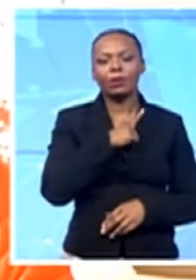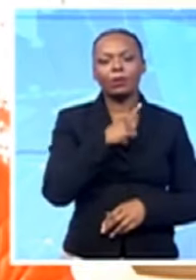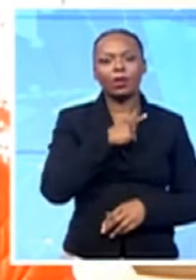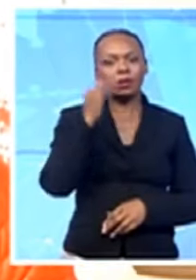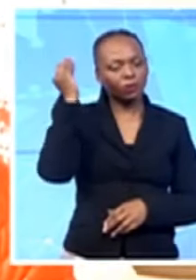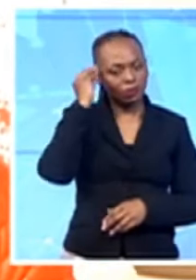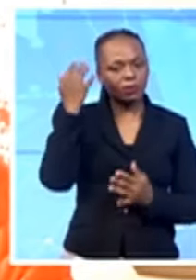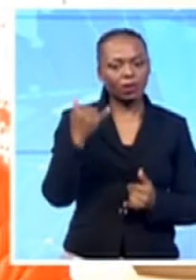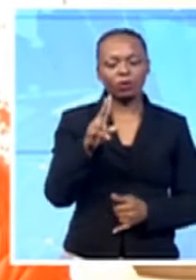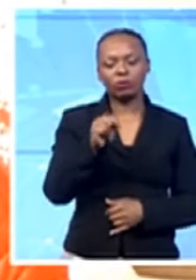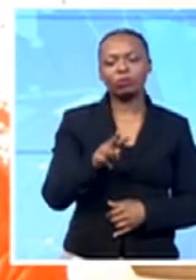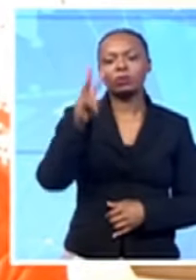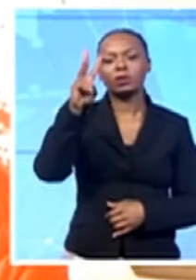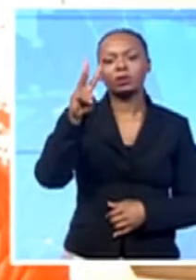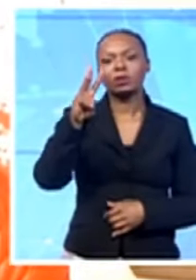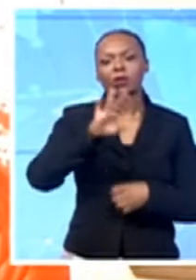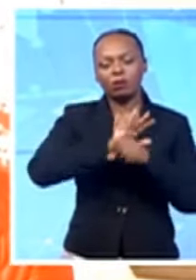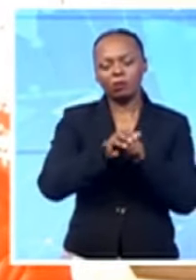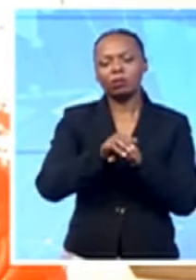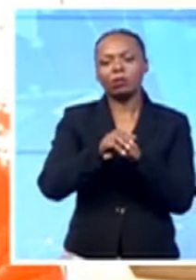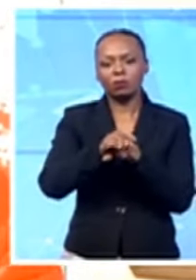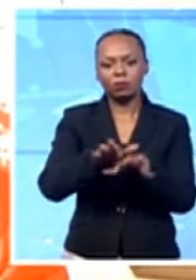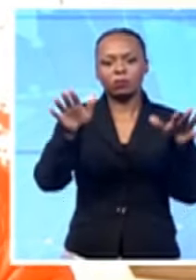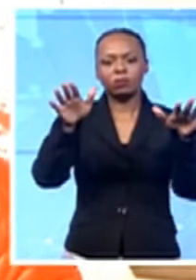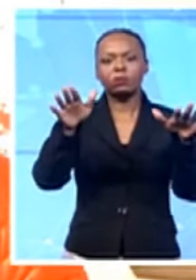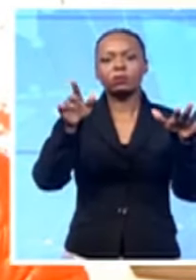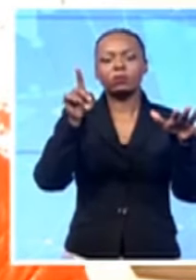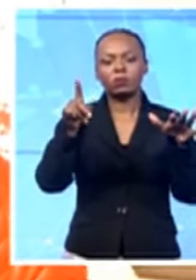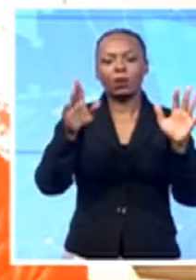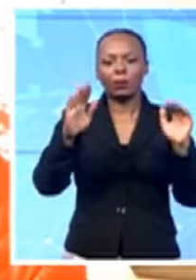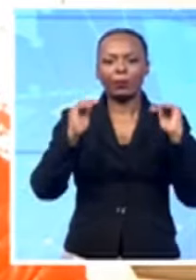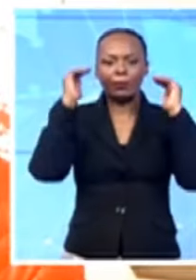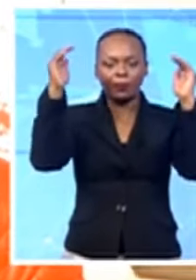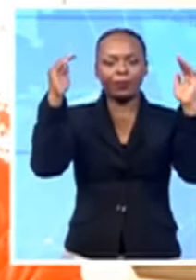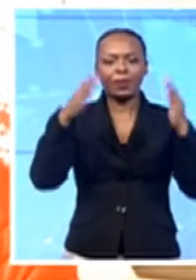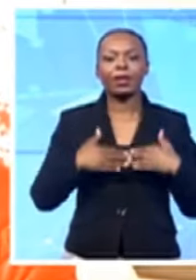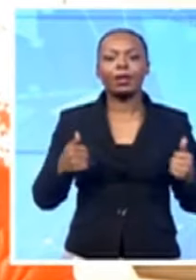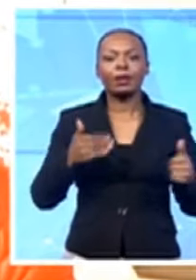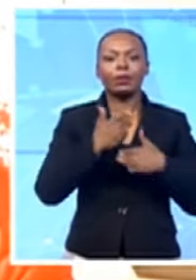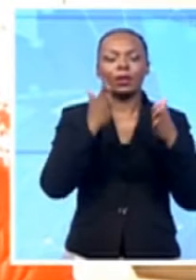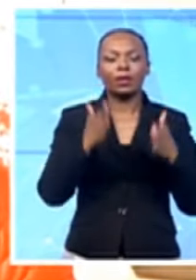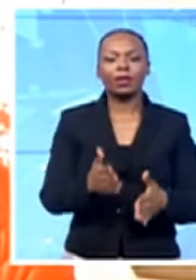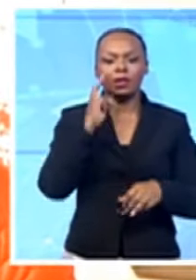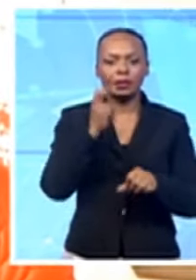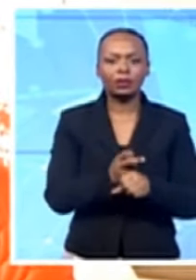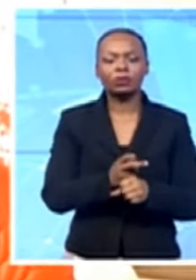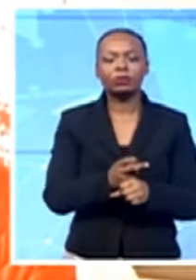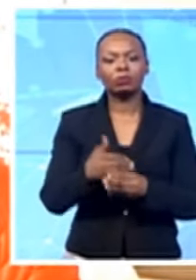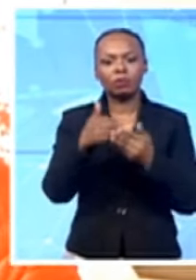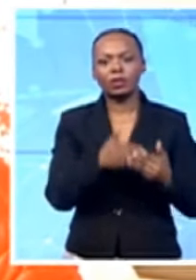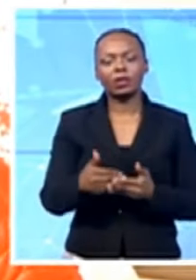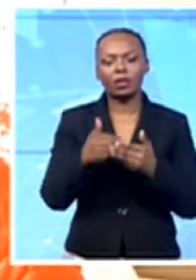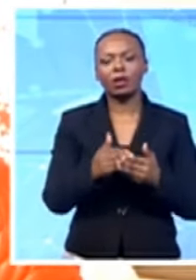health workers, are expected to cater for over 4 million people in the Northwest province. And it will therefore mean that the health